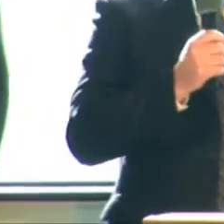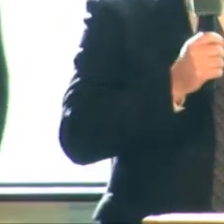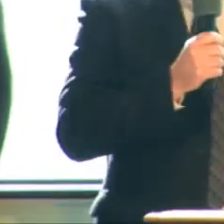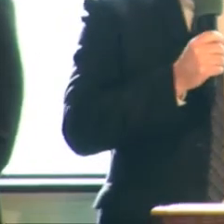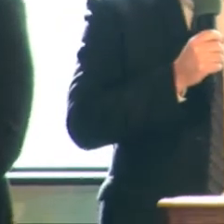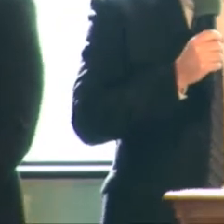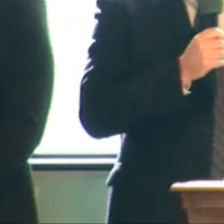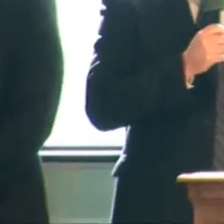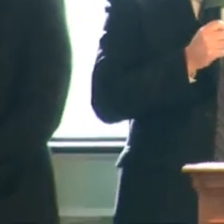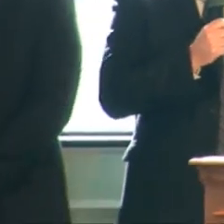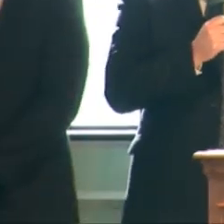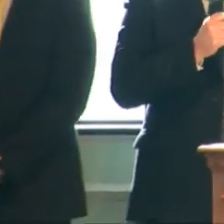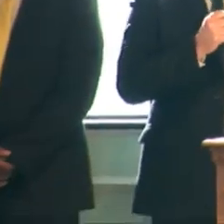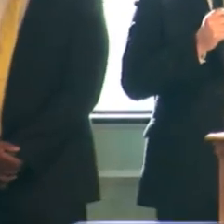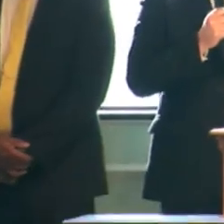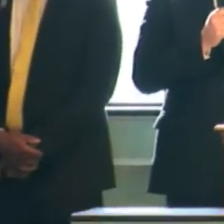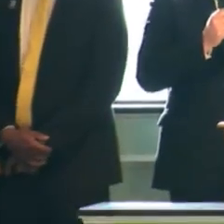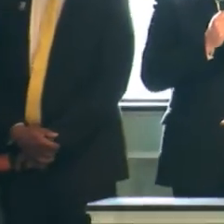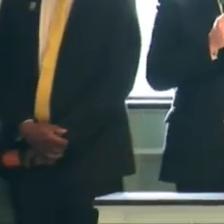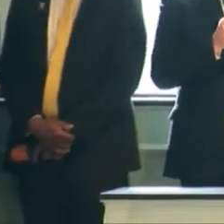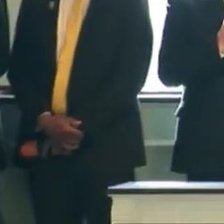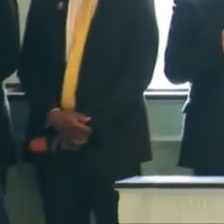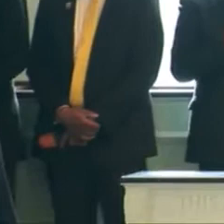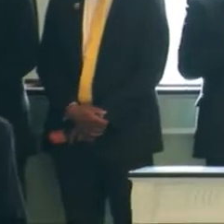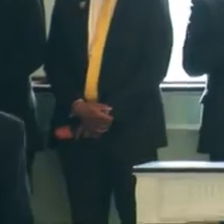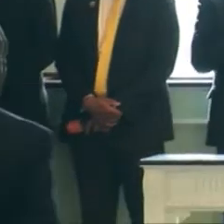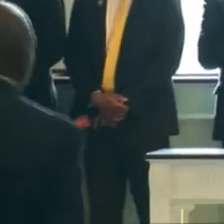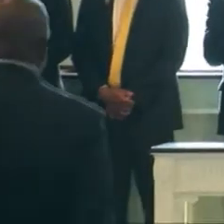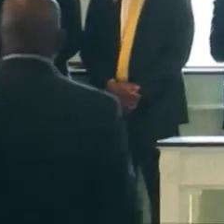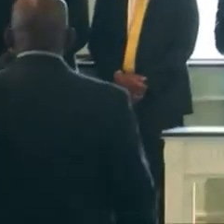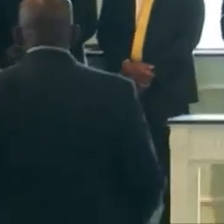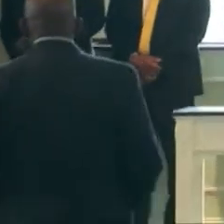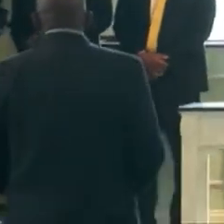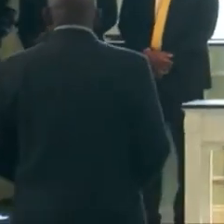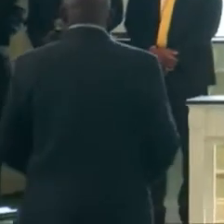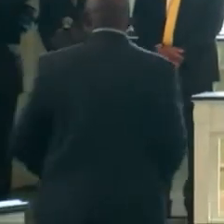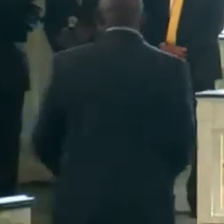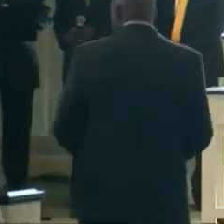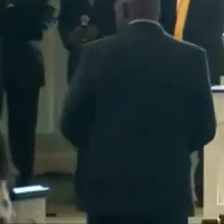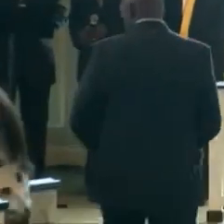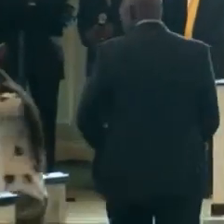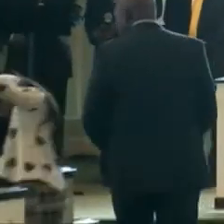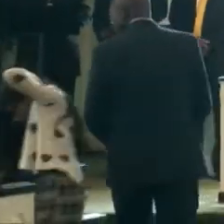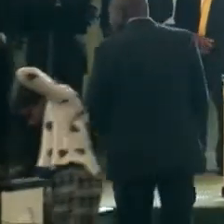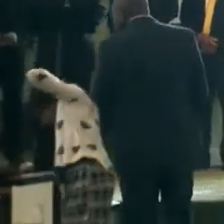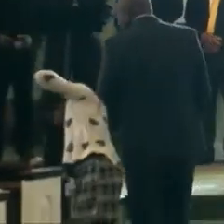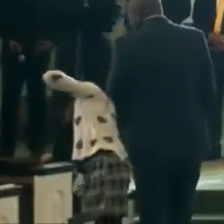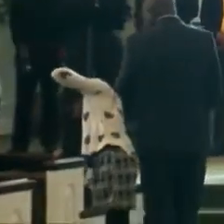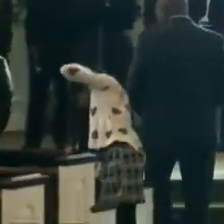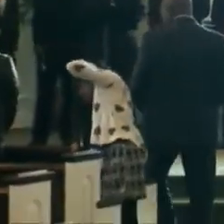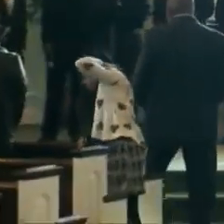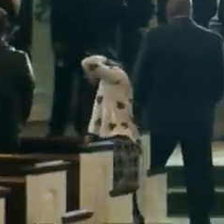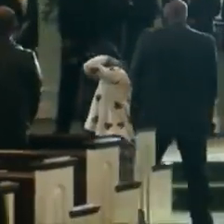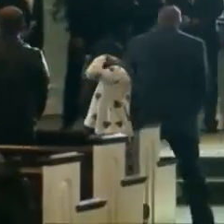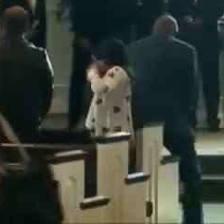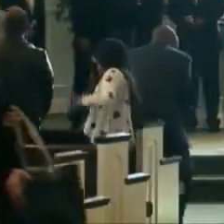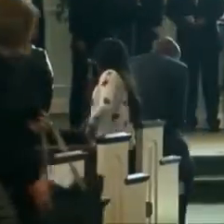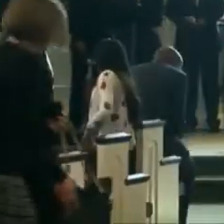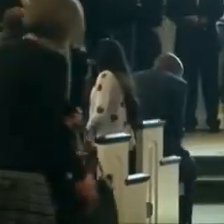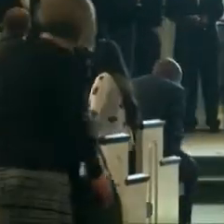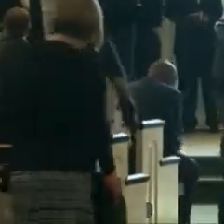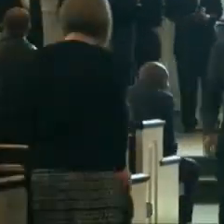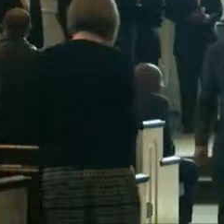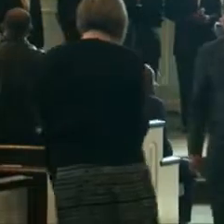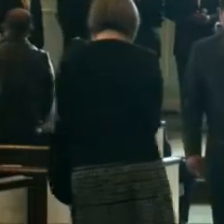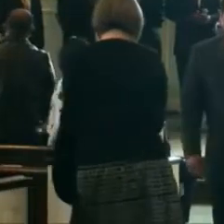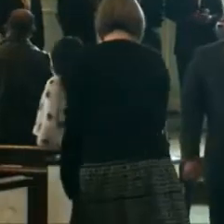Amen. And as you see, we'd like to ask that you wait until the deacons dismiss you. And while you're being dismissed,